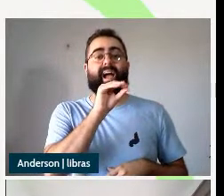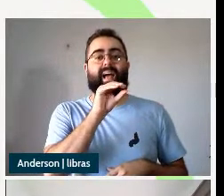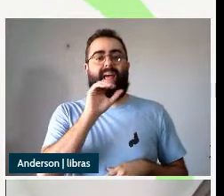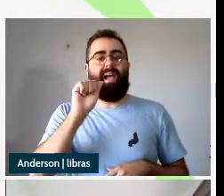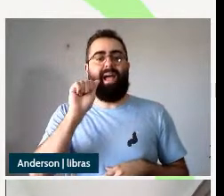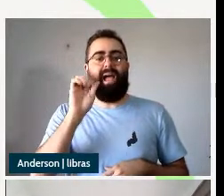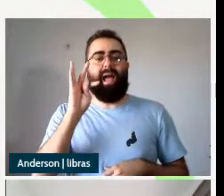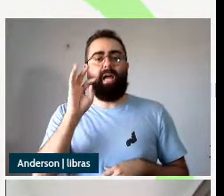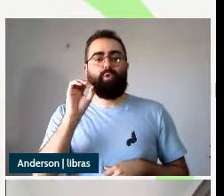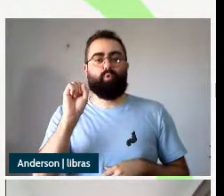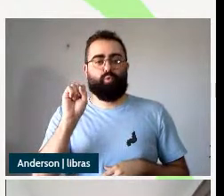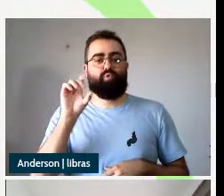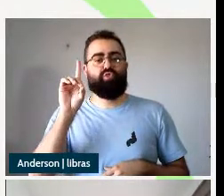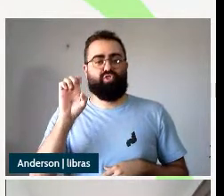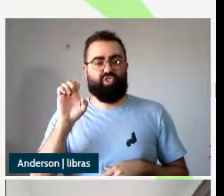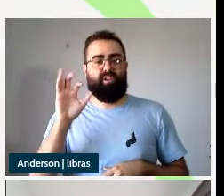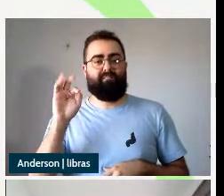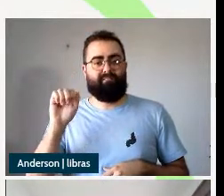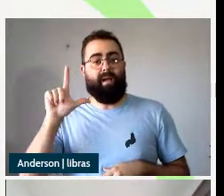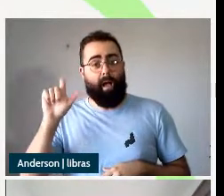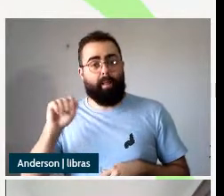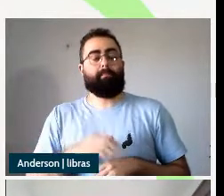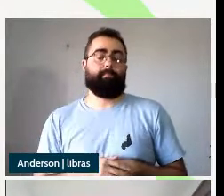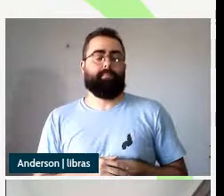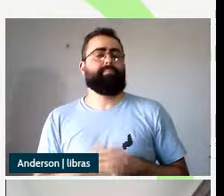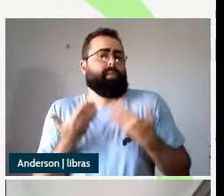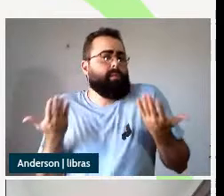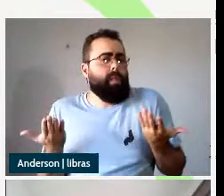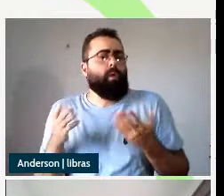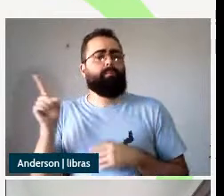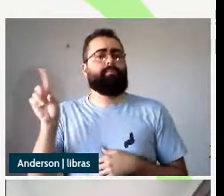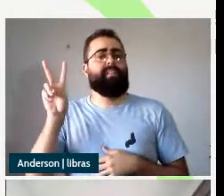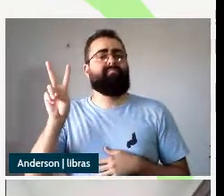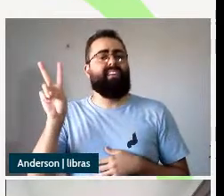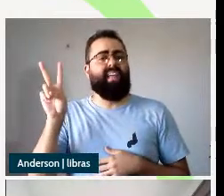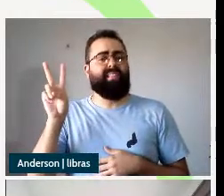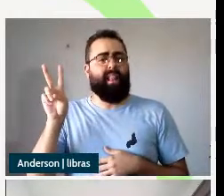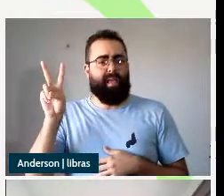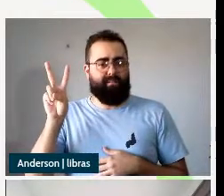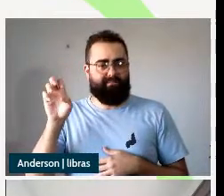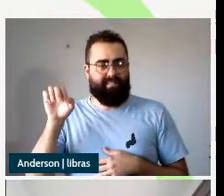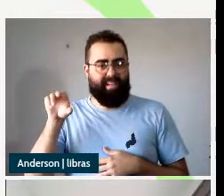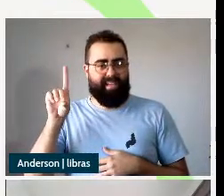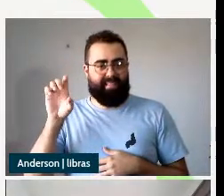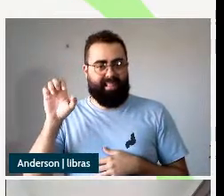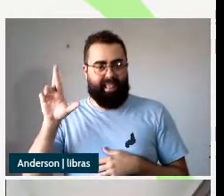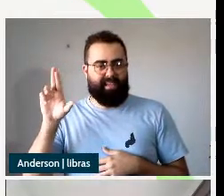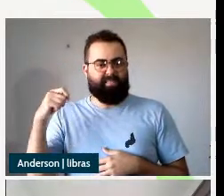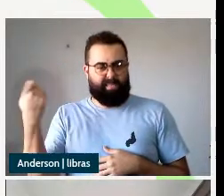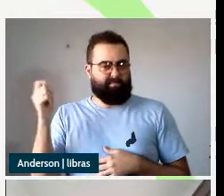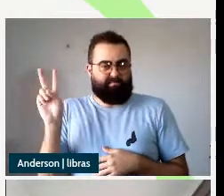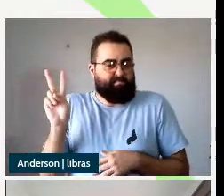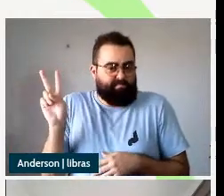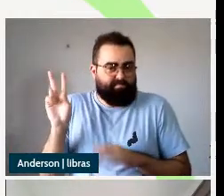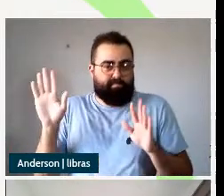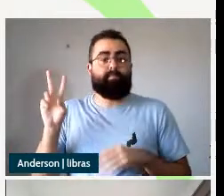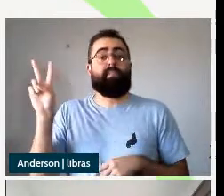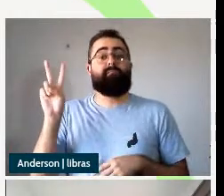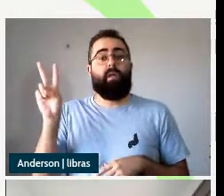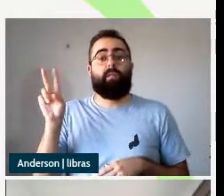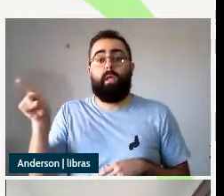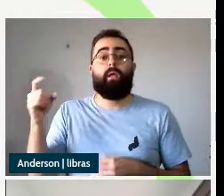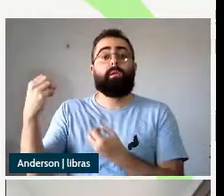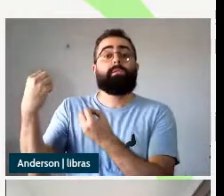So, I'm going to first present to you what Vendler taught us with regards to Free Choice Any, in his article,